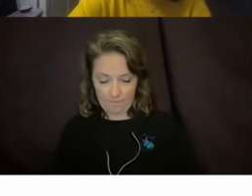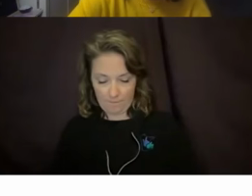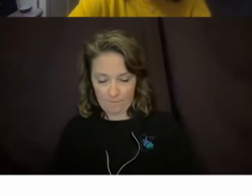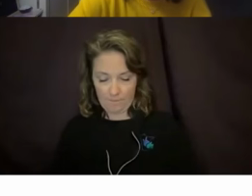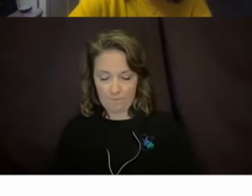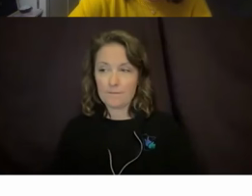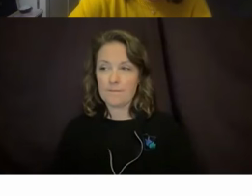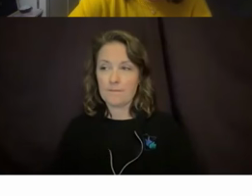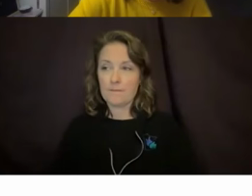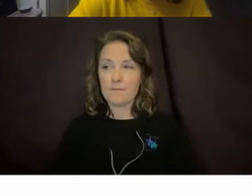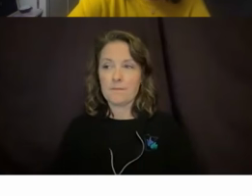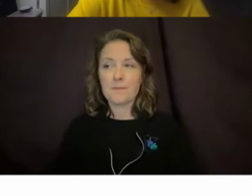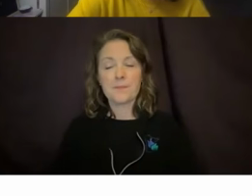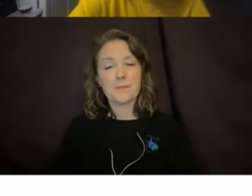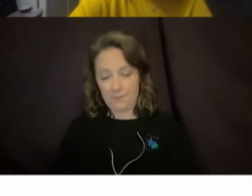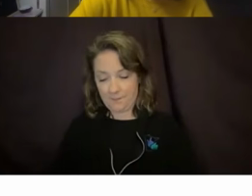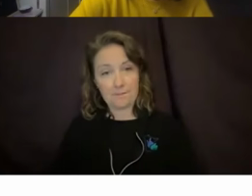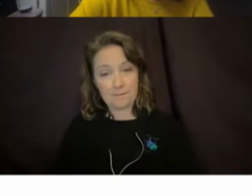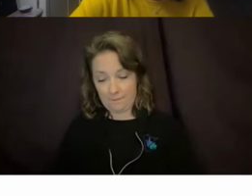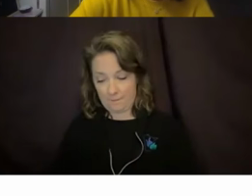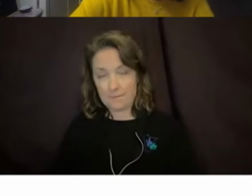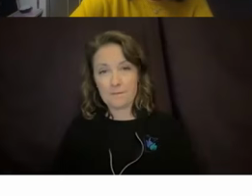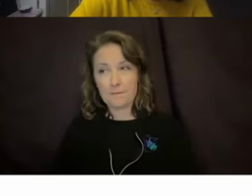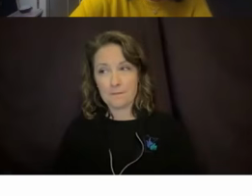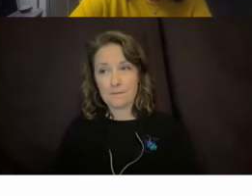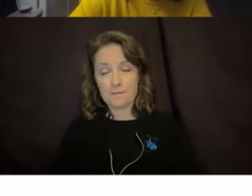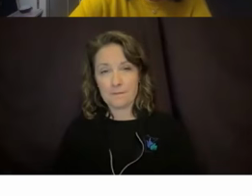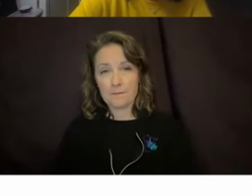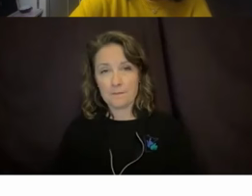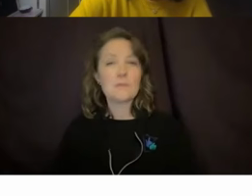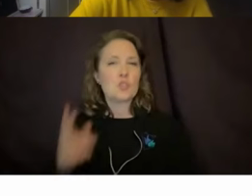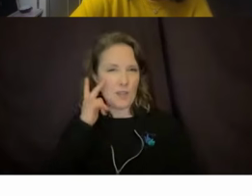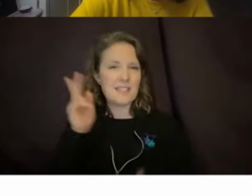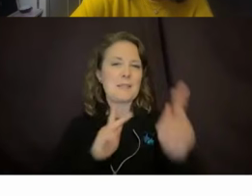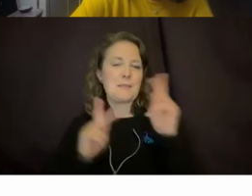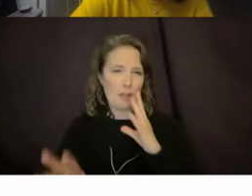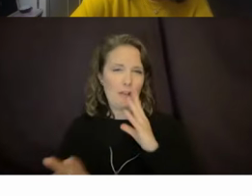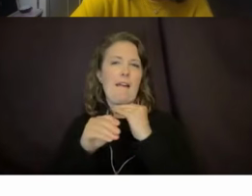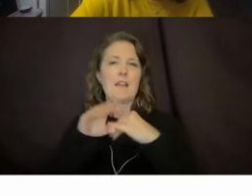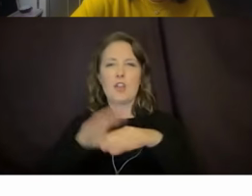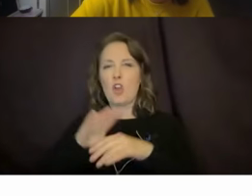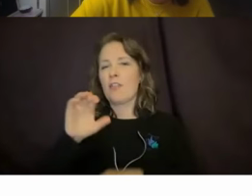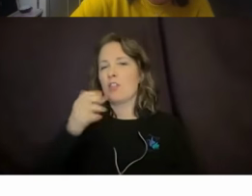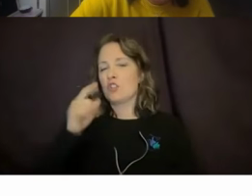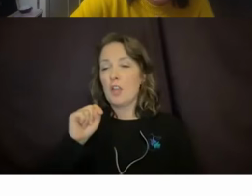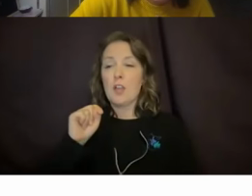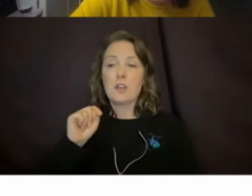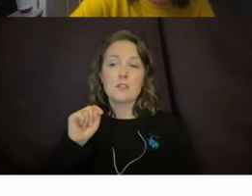adding to the word cloud, you can add in the chat too. So in the chat, I see people say resilient, safe, self-regulating.